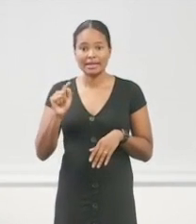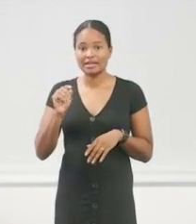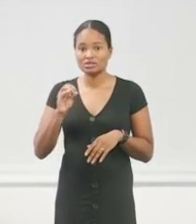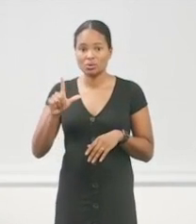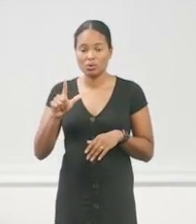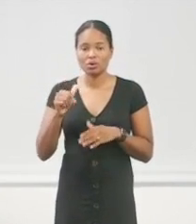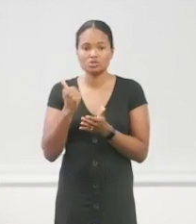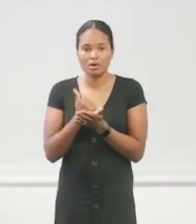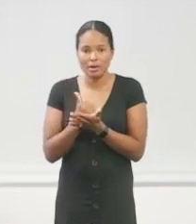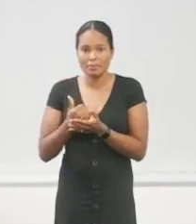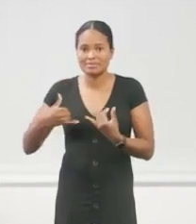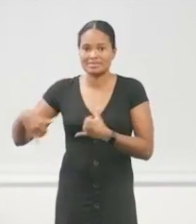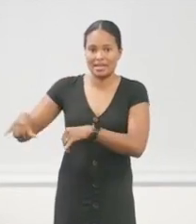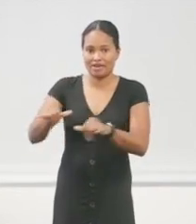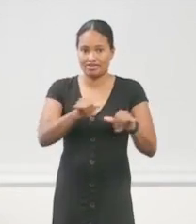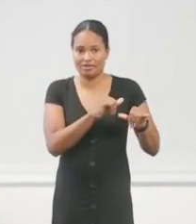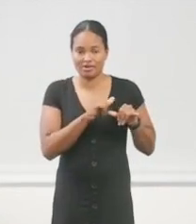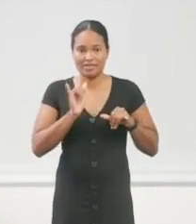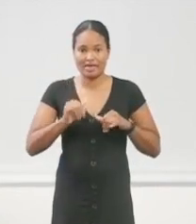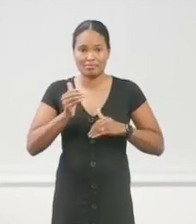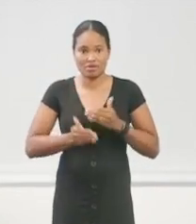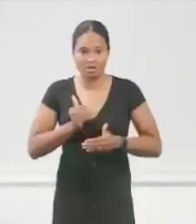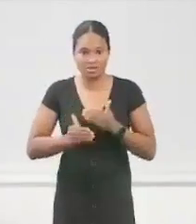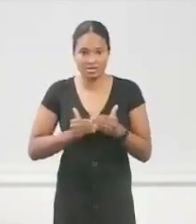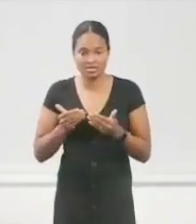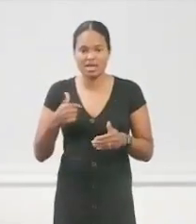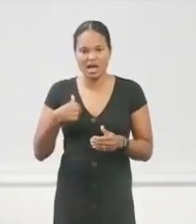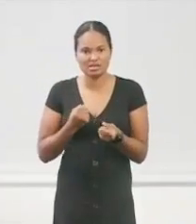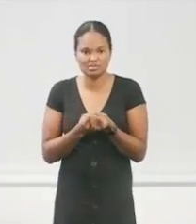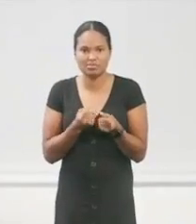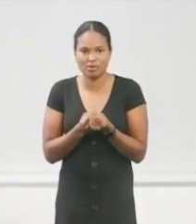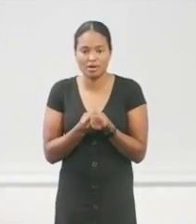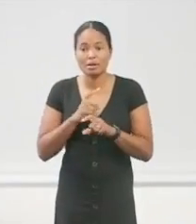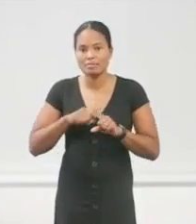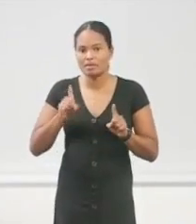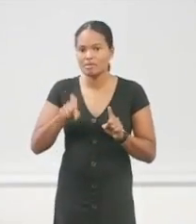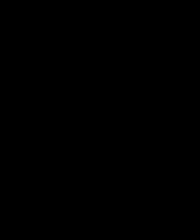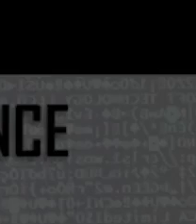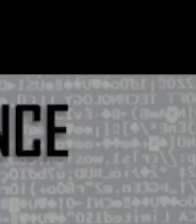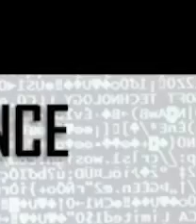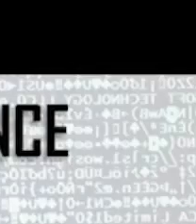standardize that particular process, I'm in support of, as long as it's done with ethics.